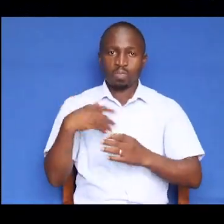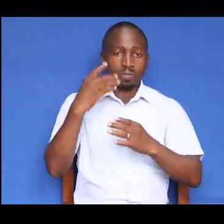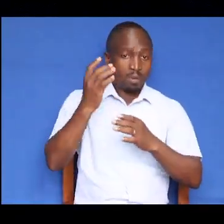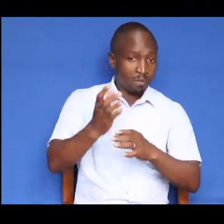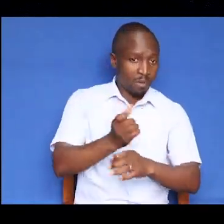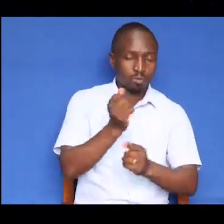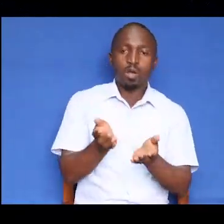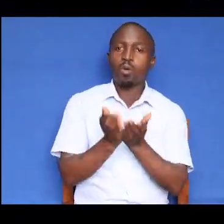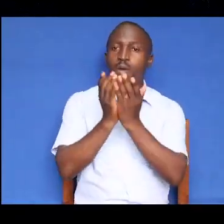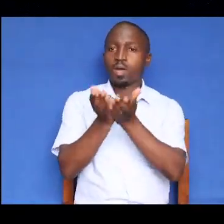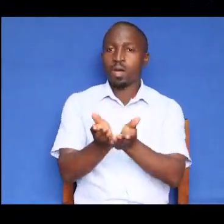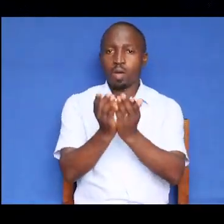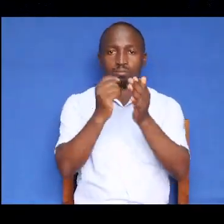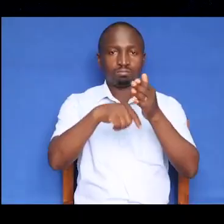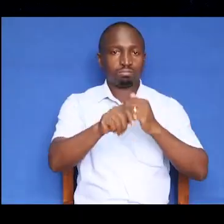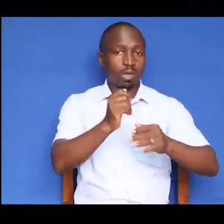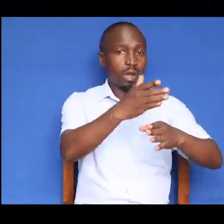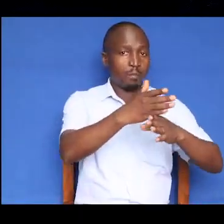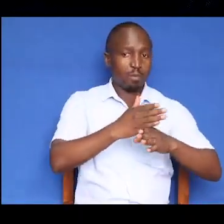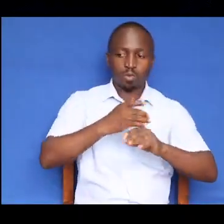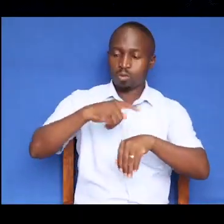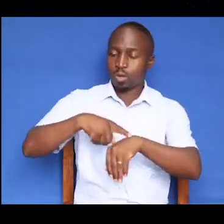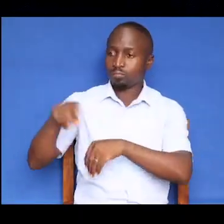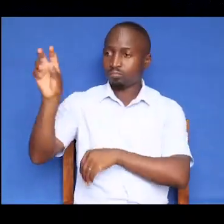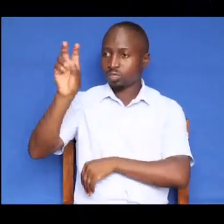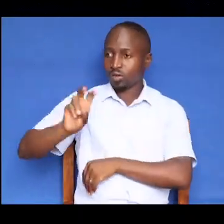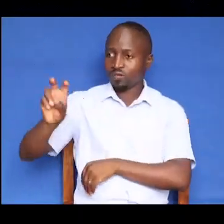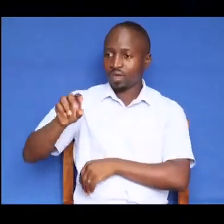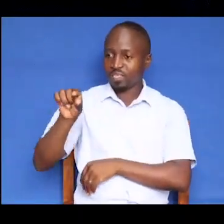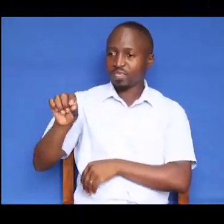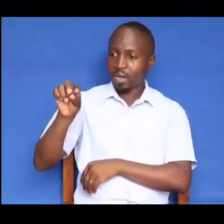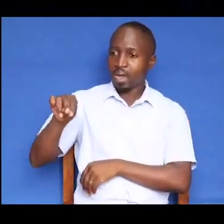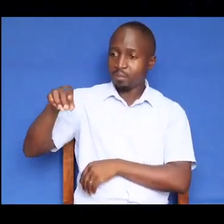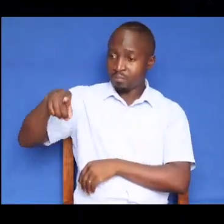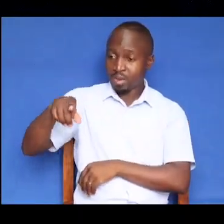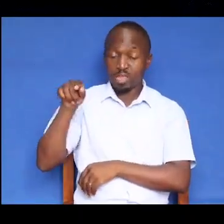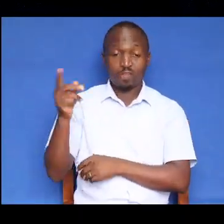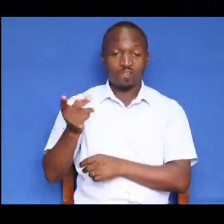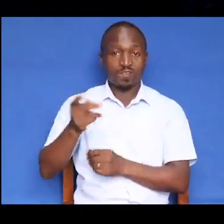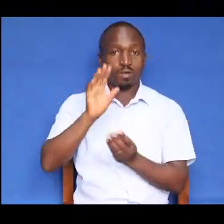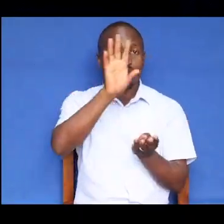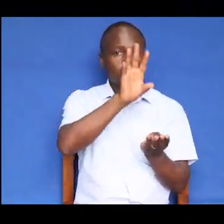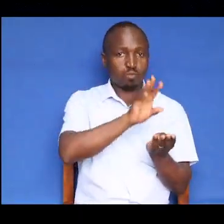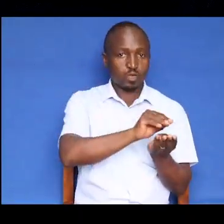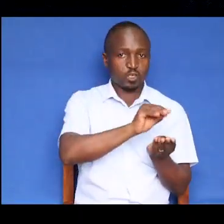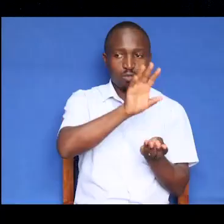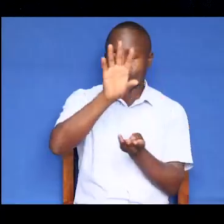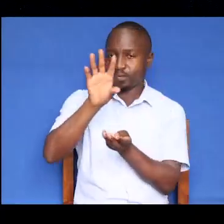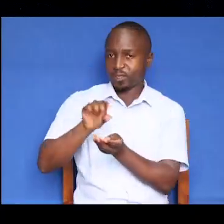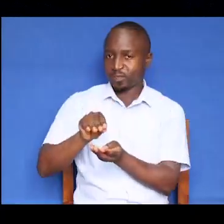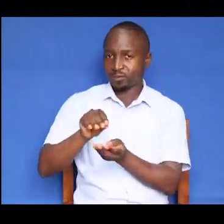of shareholders of the company. So we have to add when we find G and P. And